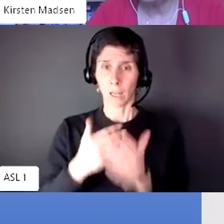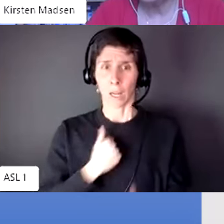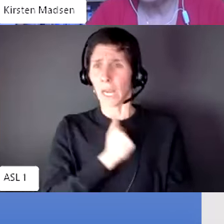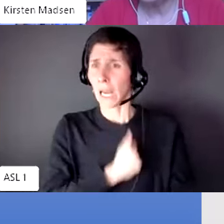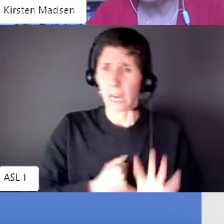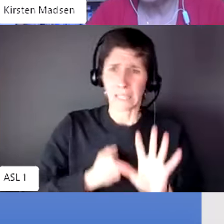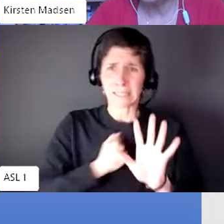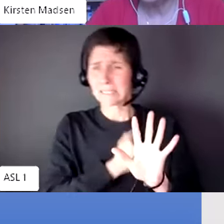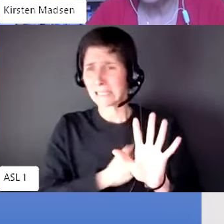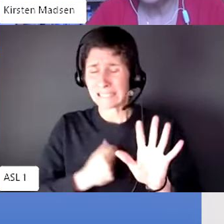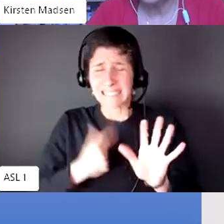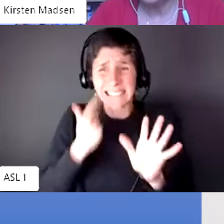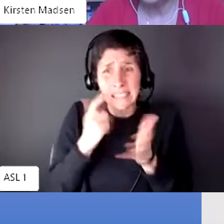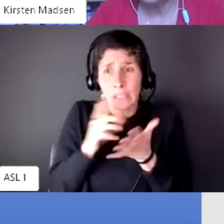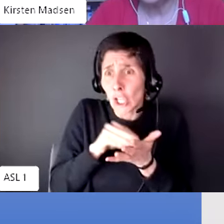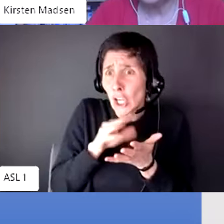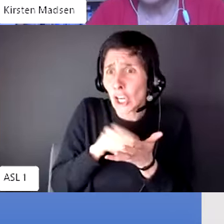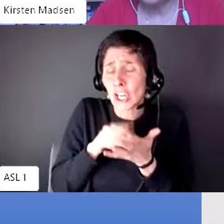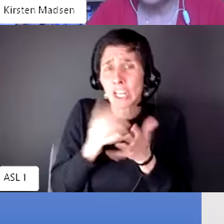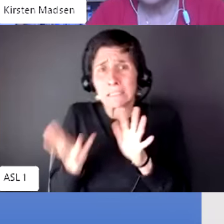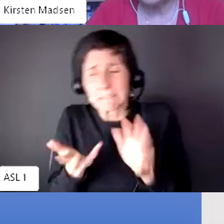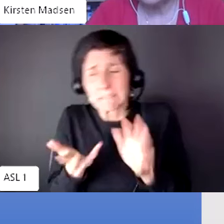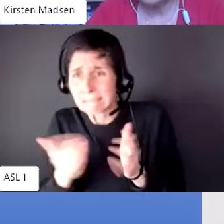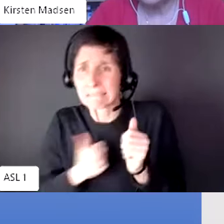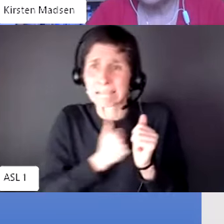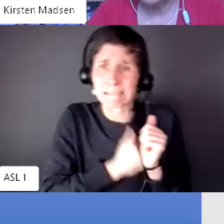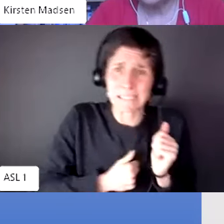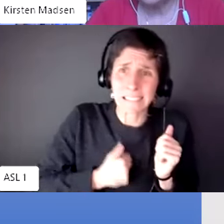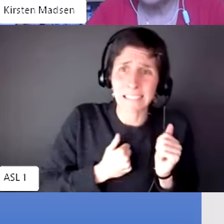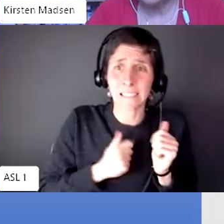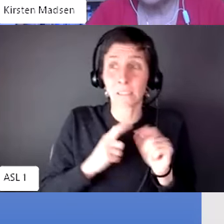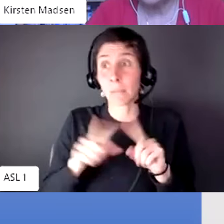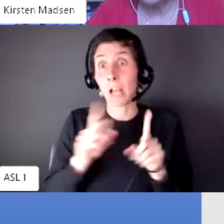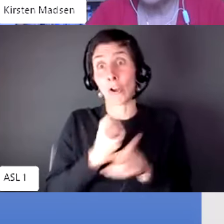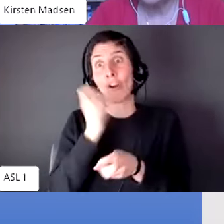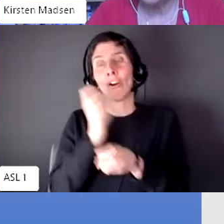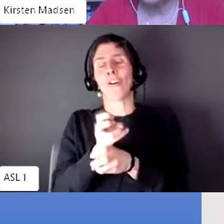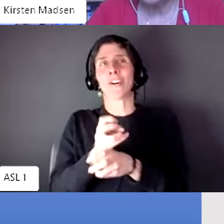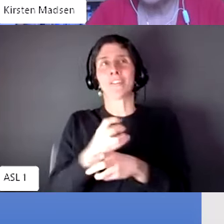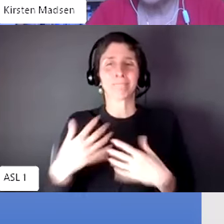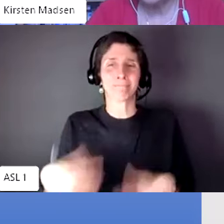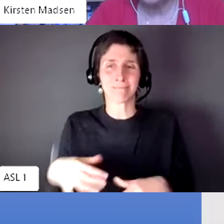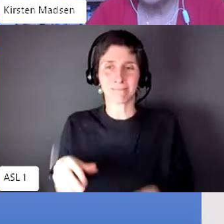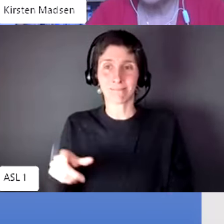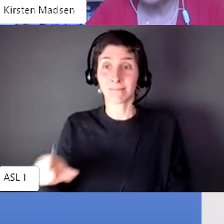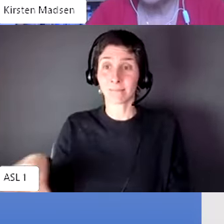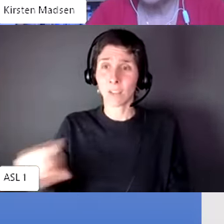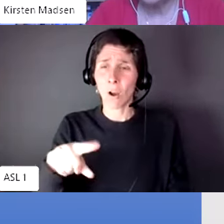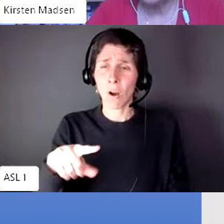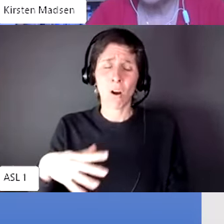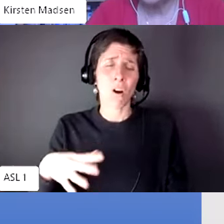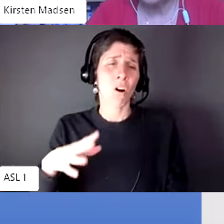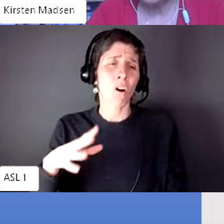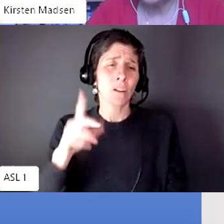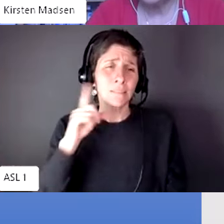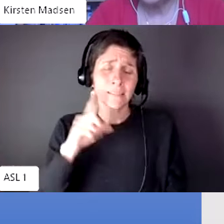sorry, I'm just learning, I'm trying, but it's so hard. And they were so patient with me. They